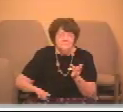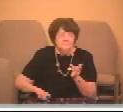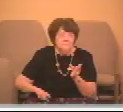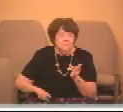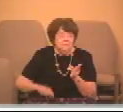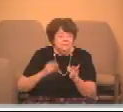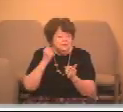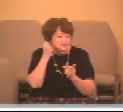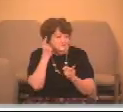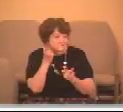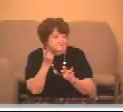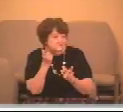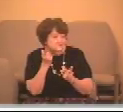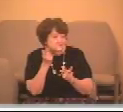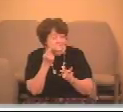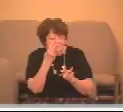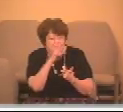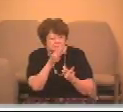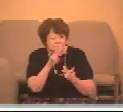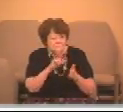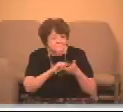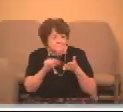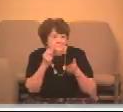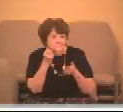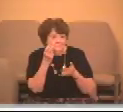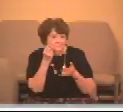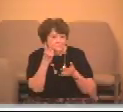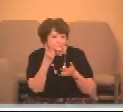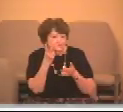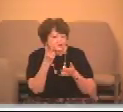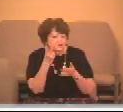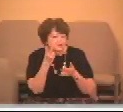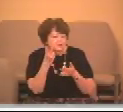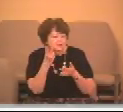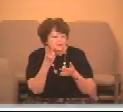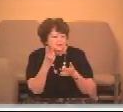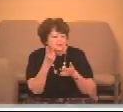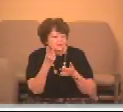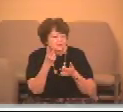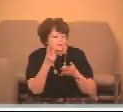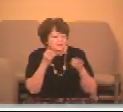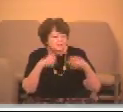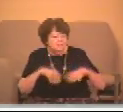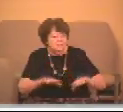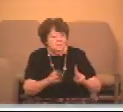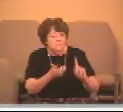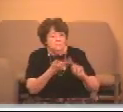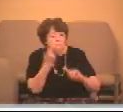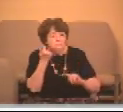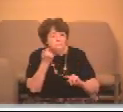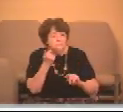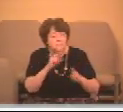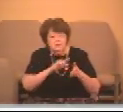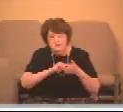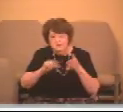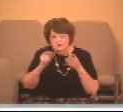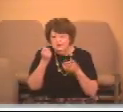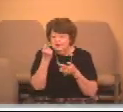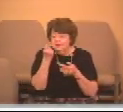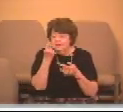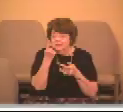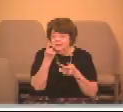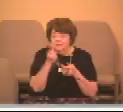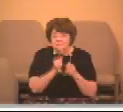get it? Do you see verse 12? This flows from that.